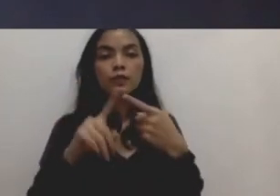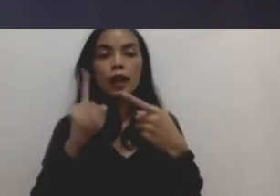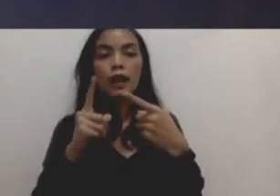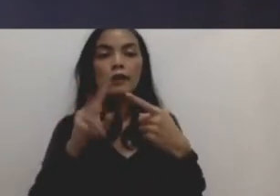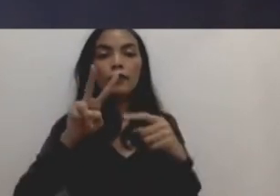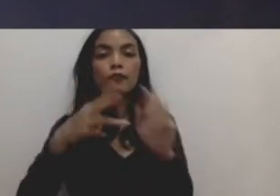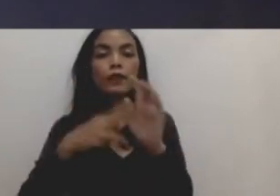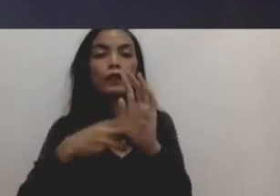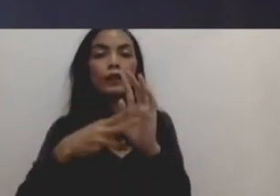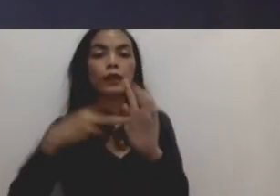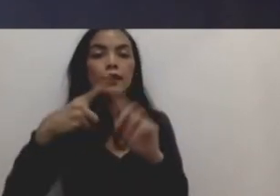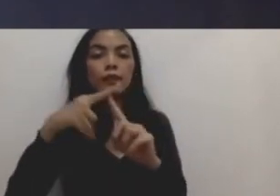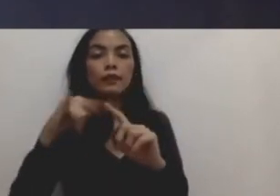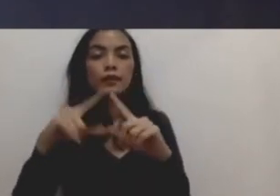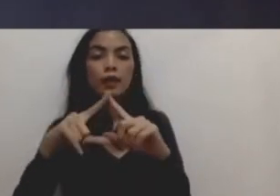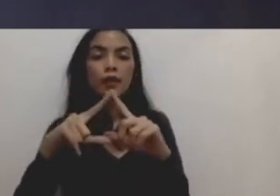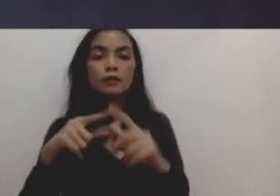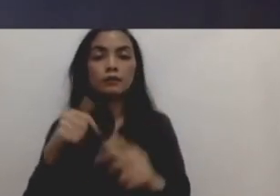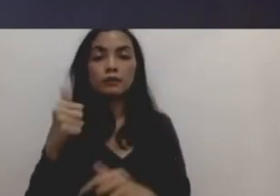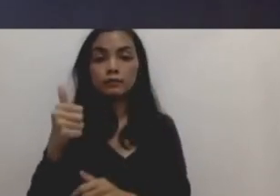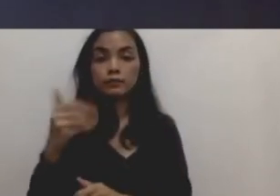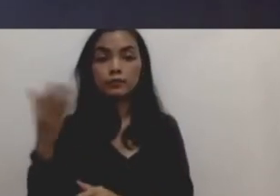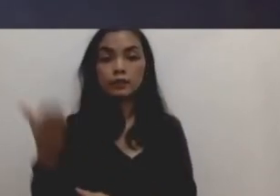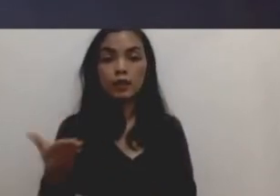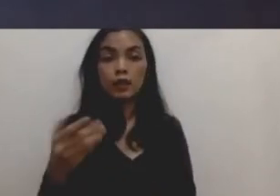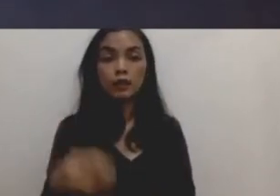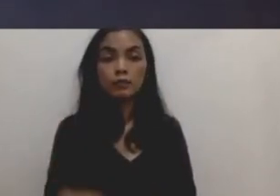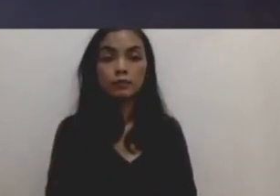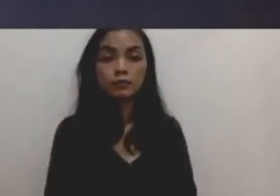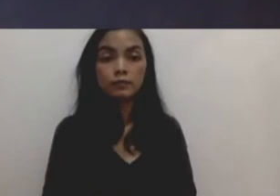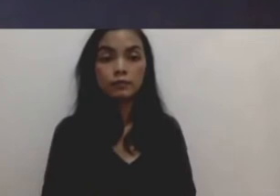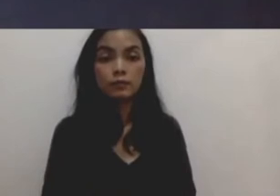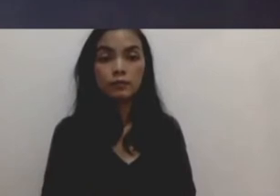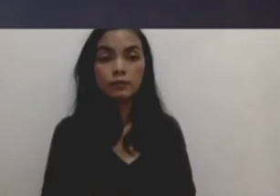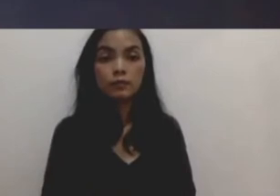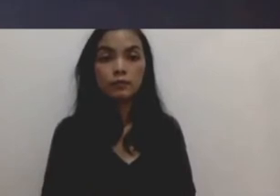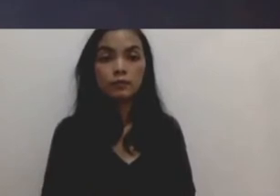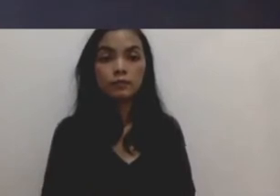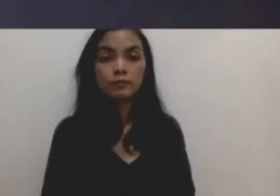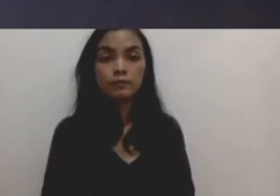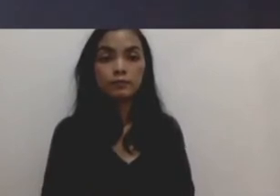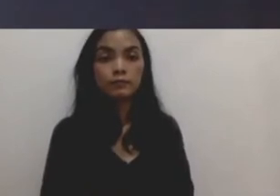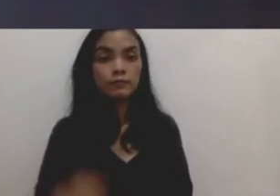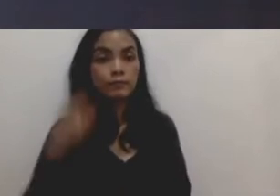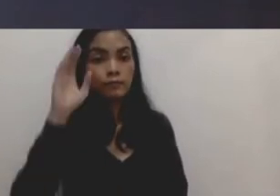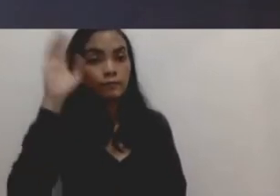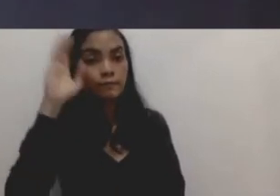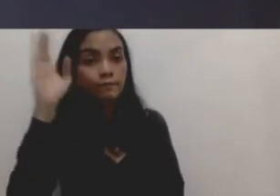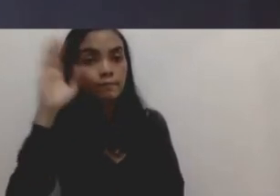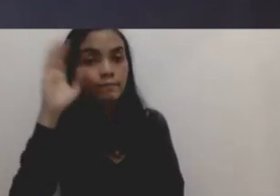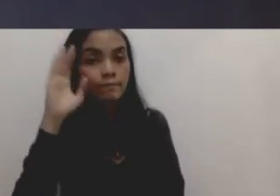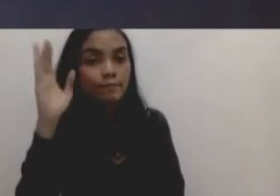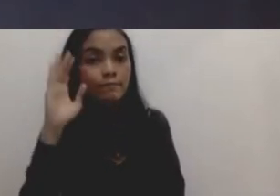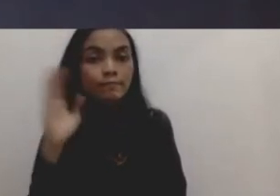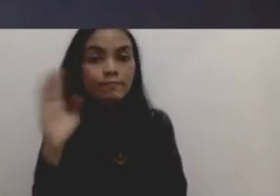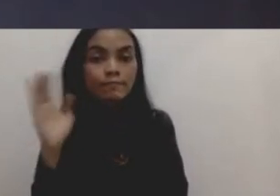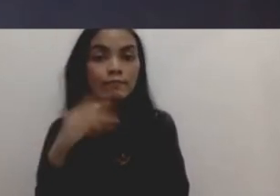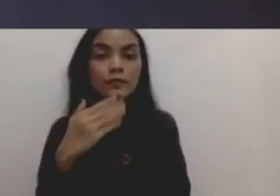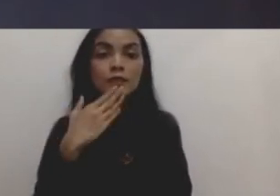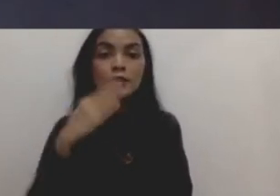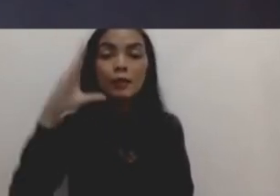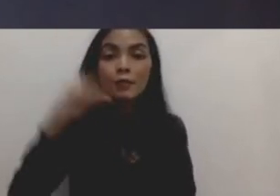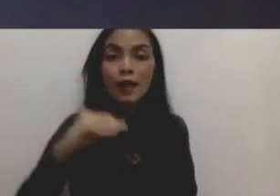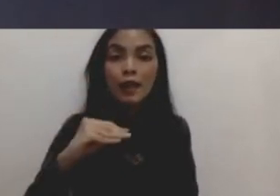Venesia. Ibu, silakan. Yeah, hello. Hi, everybody. Selamat